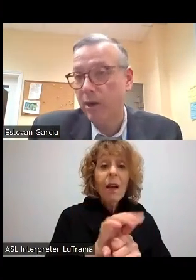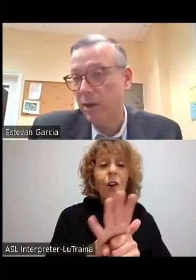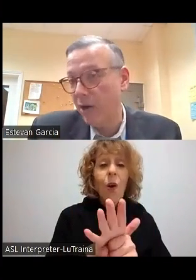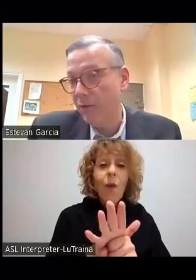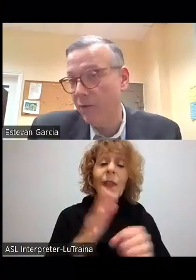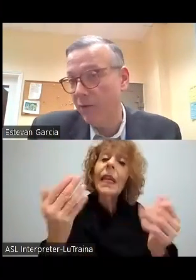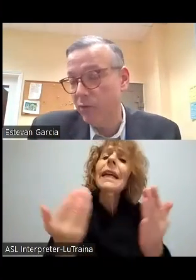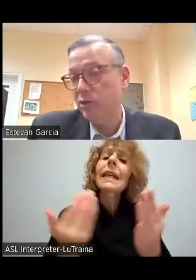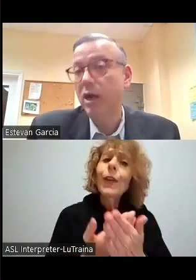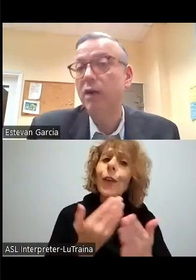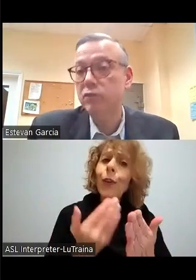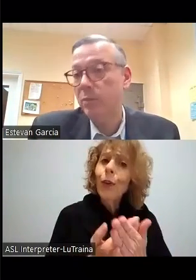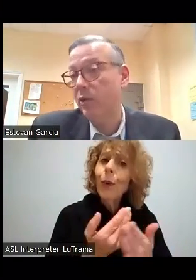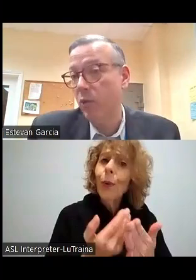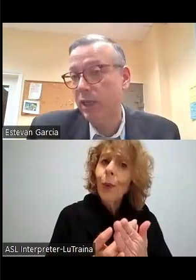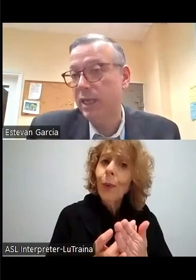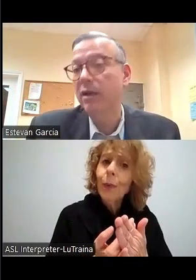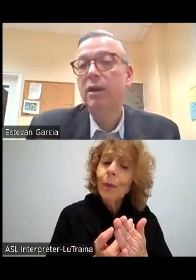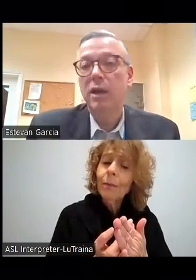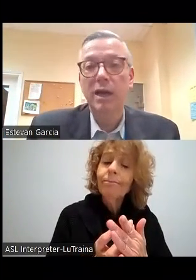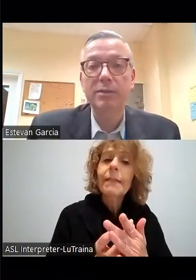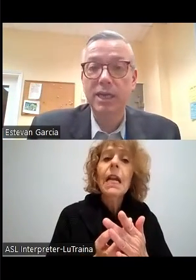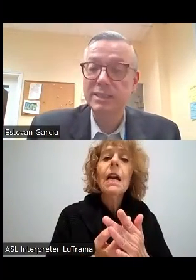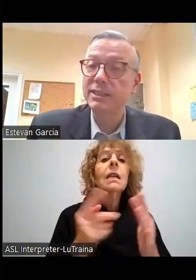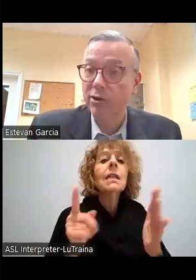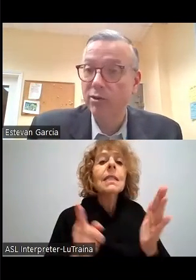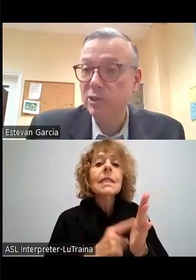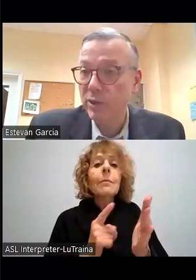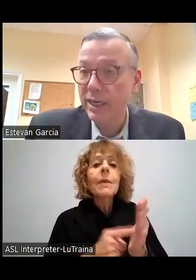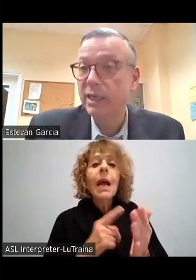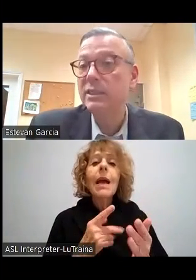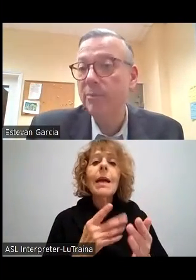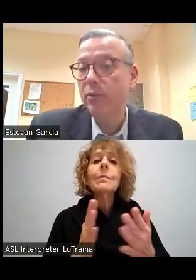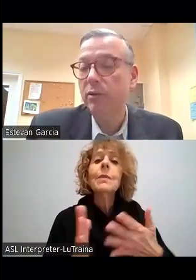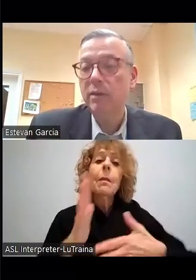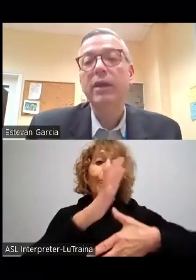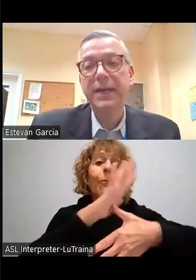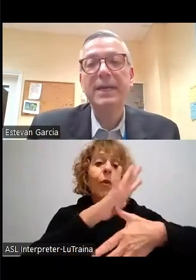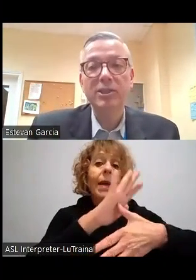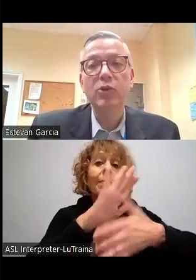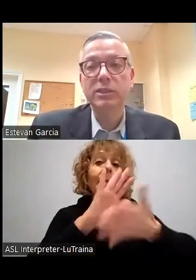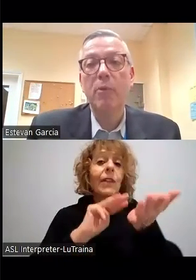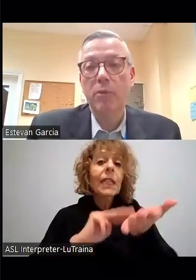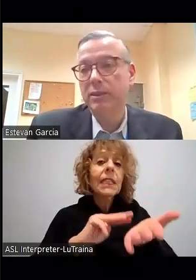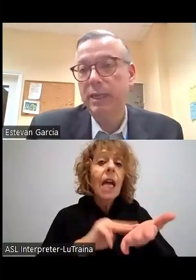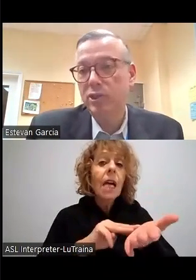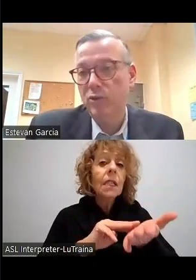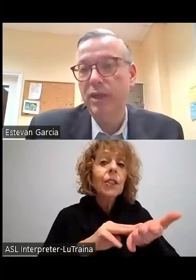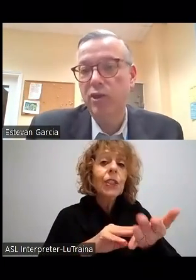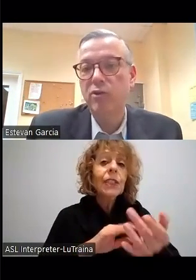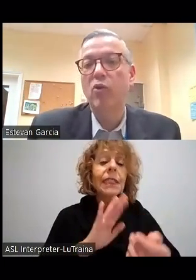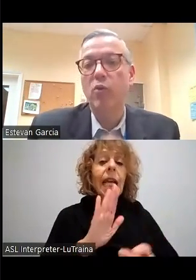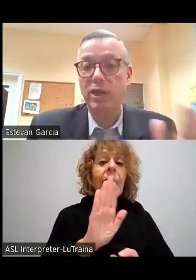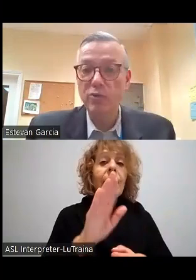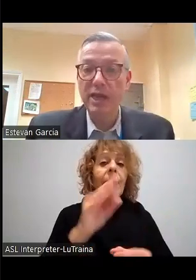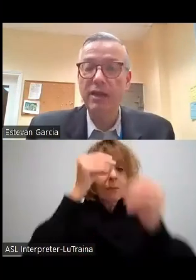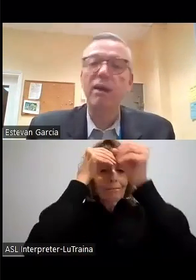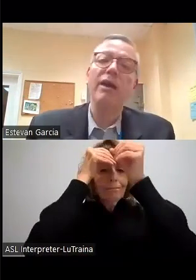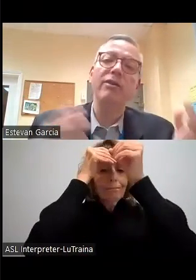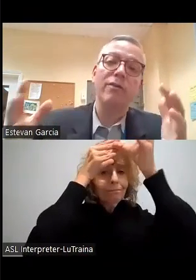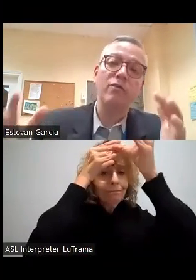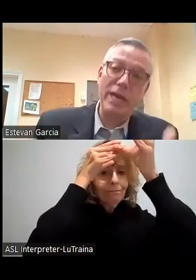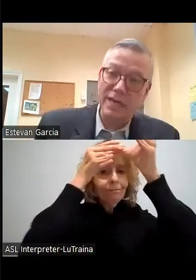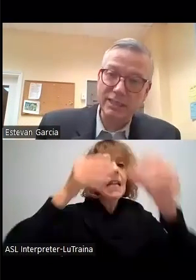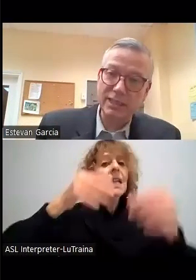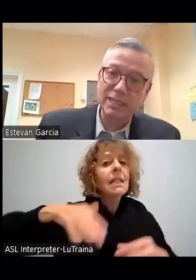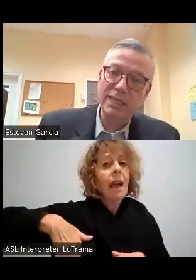what our primary care folks are comfortable and willing to necessarily treat and support. So it's important to make sure that you know what you need